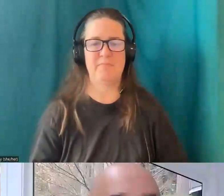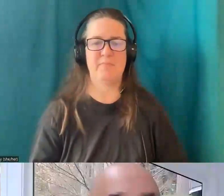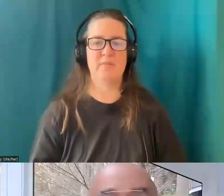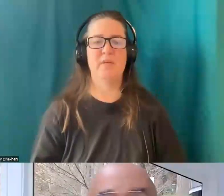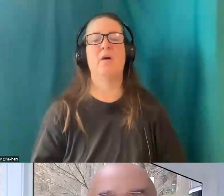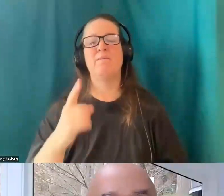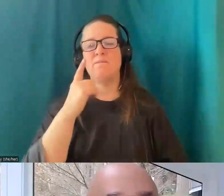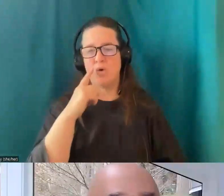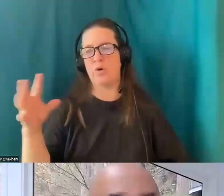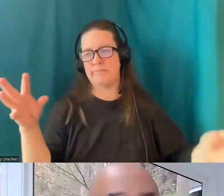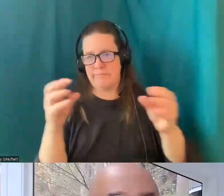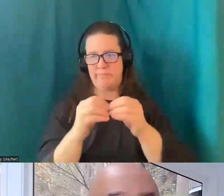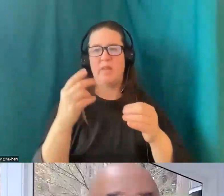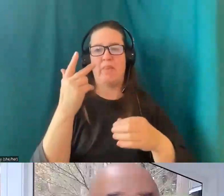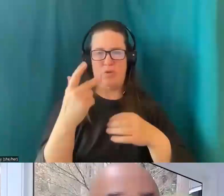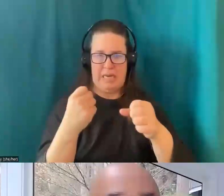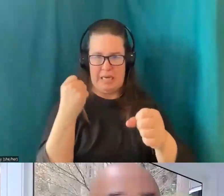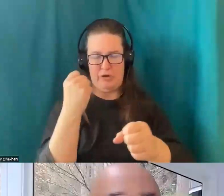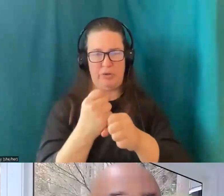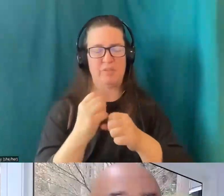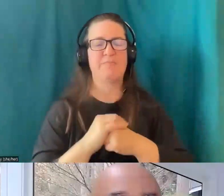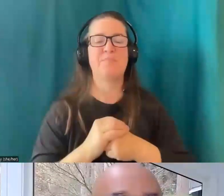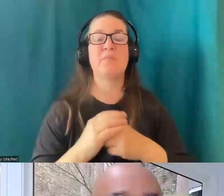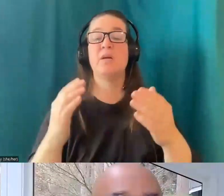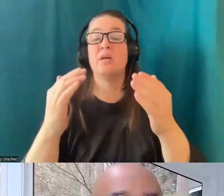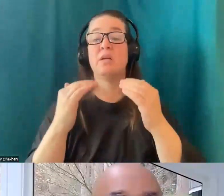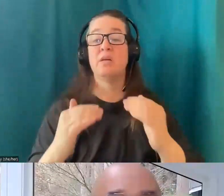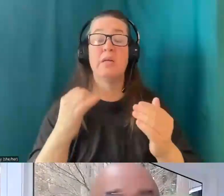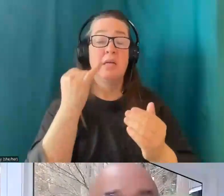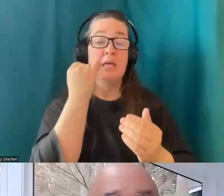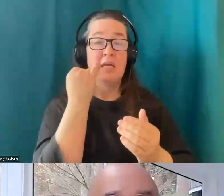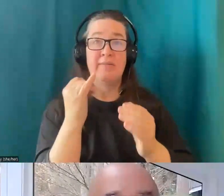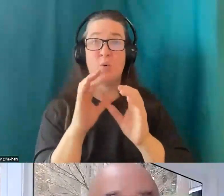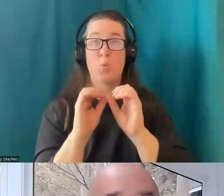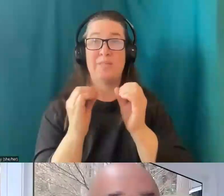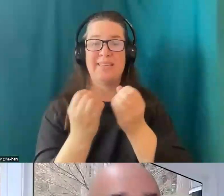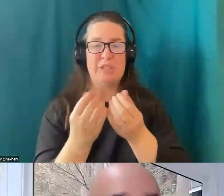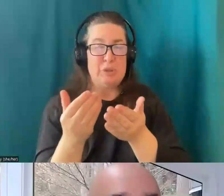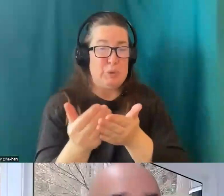years. That's correct. What if an organization is newer than 3 years old?